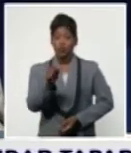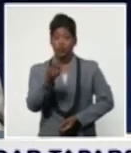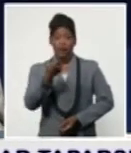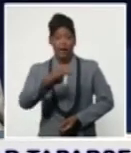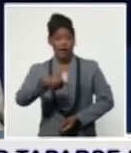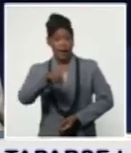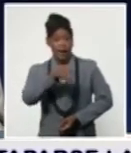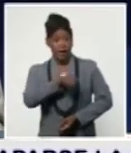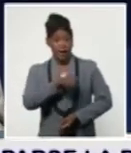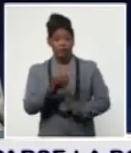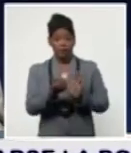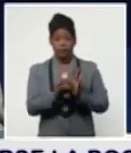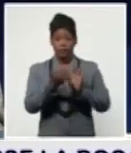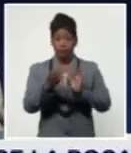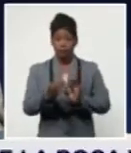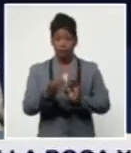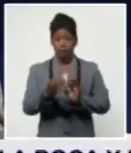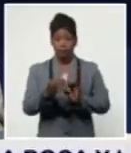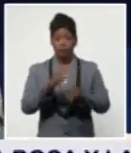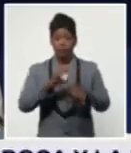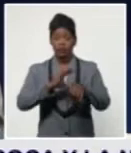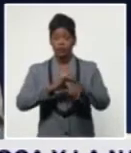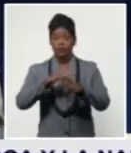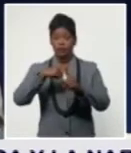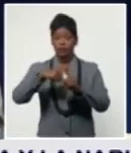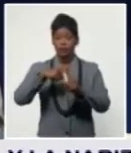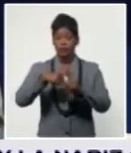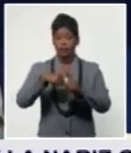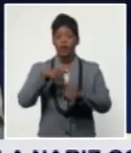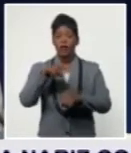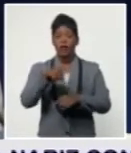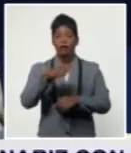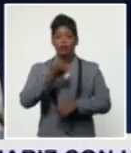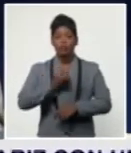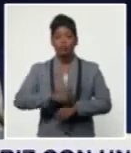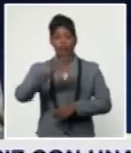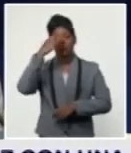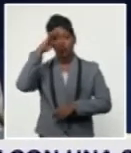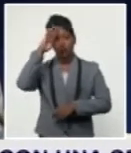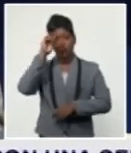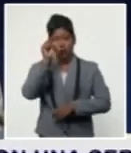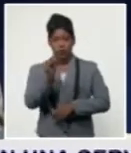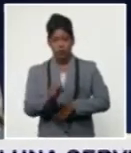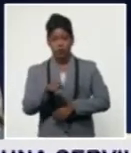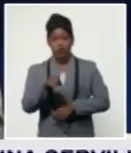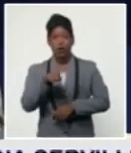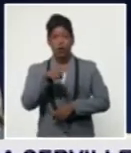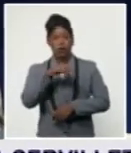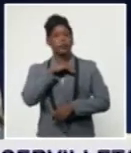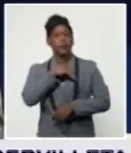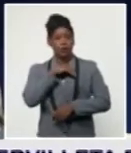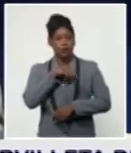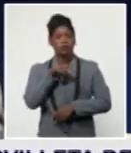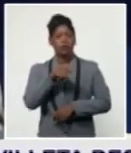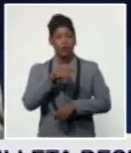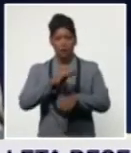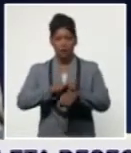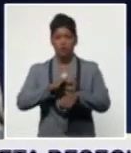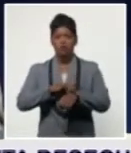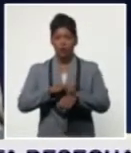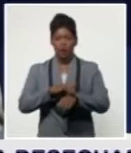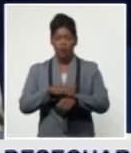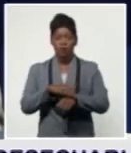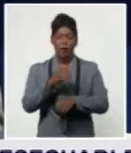The patient diagnosed yesterday is a Cuban who had symptoms at the moment of the admission. He's a